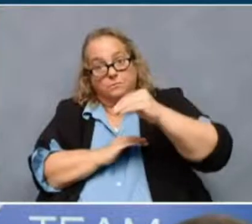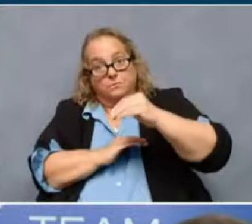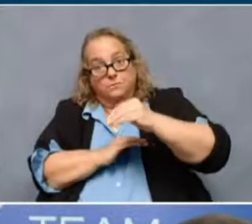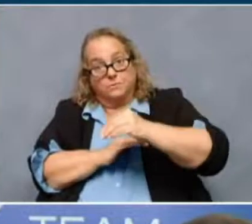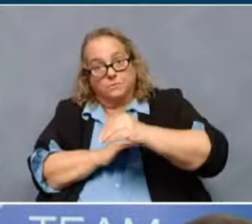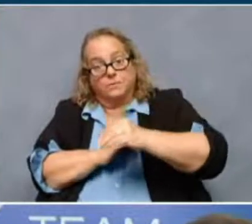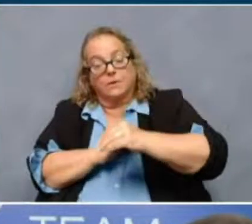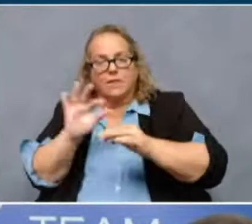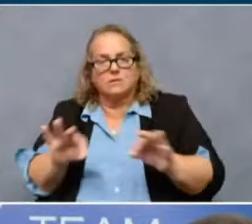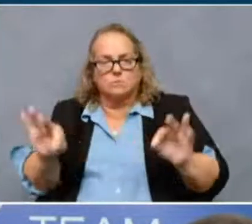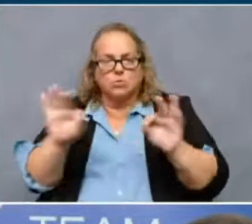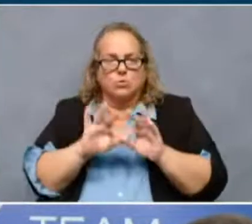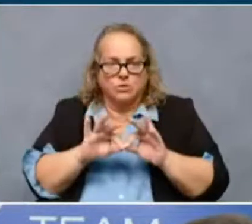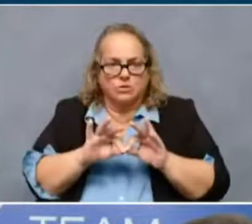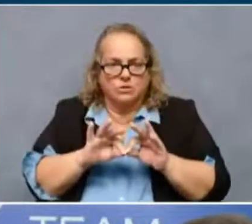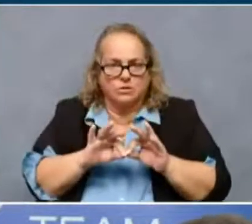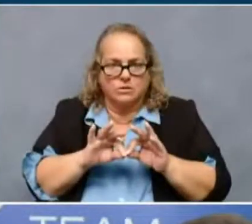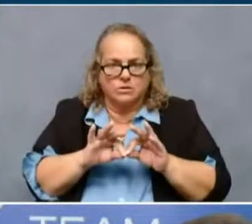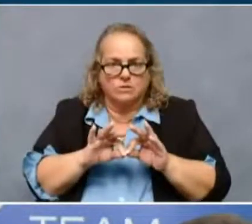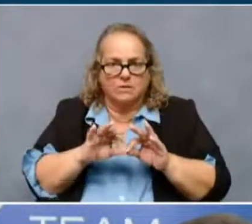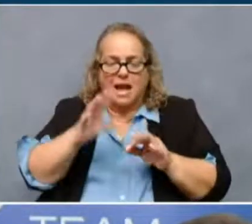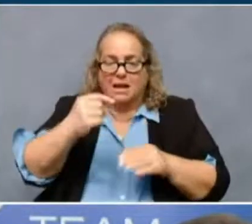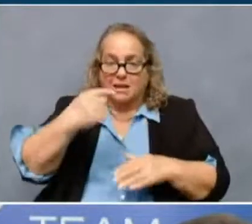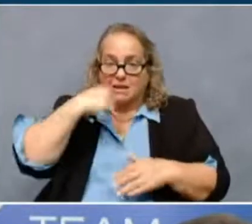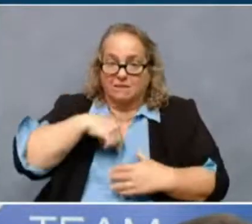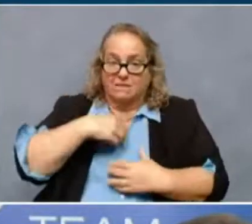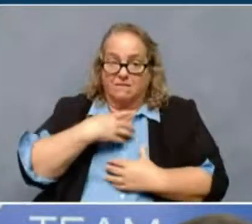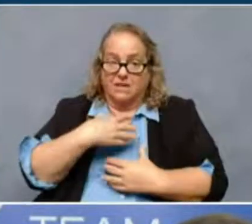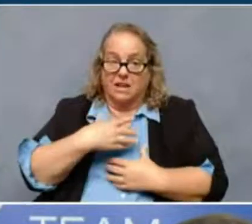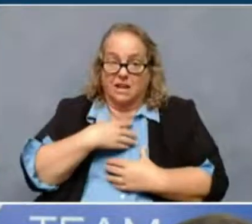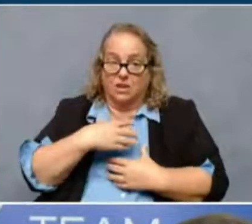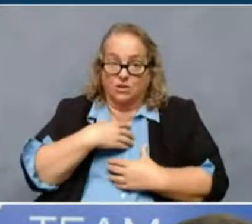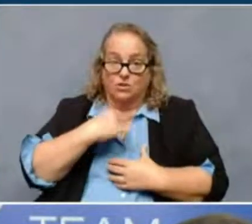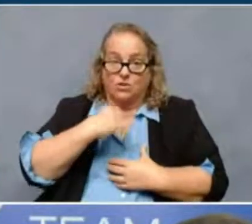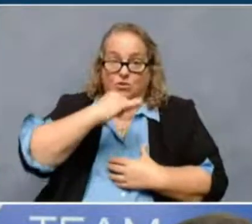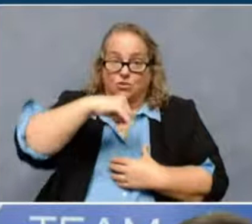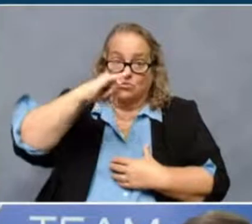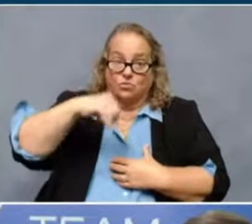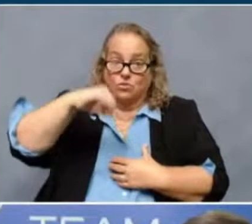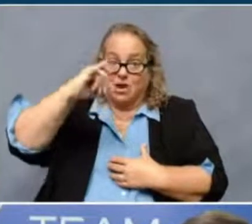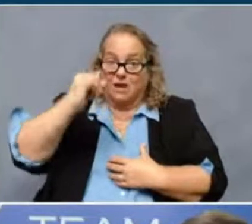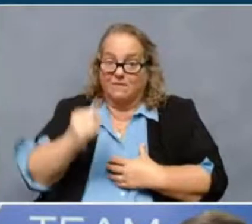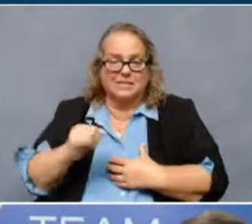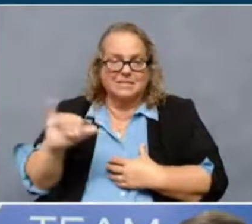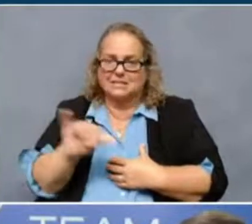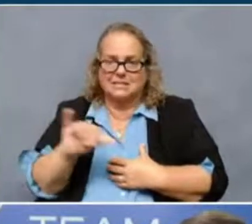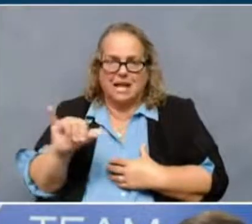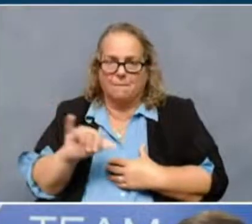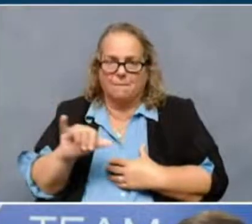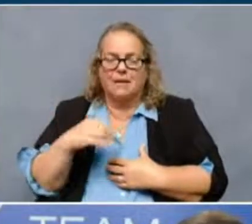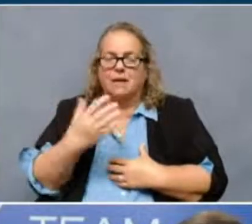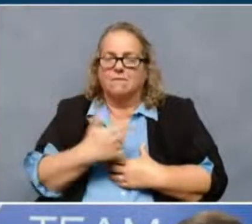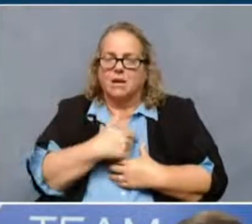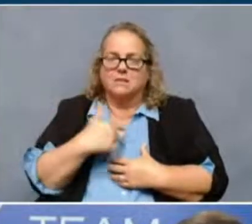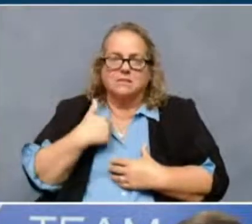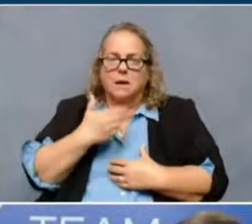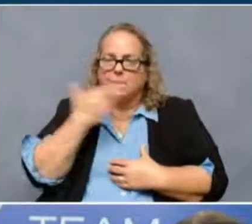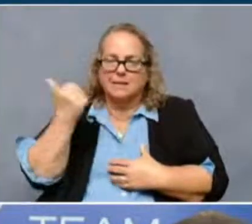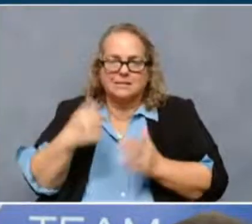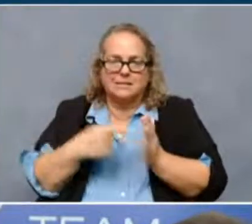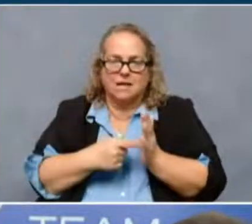the ventilator line graph, it gives us the best example. It's almost a